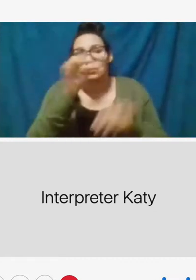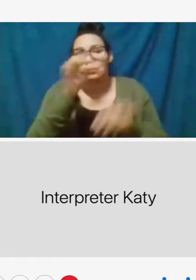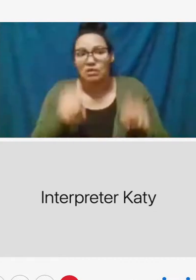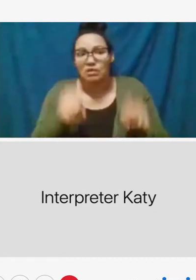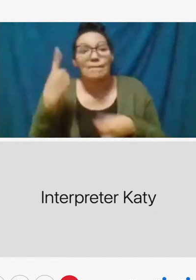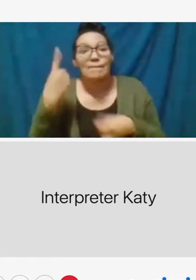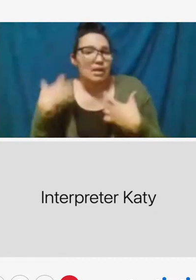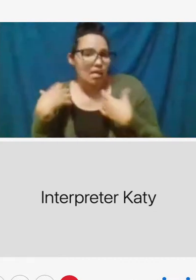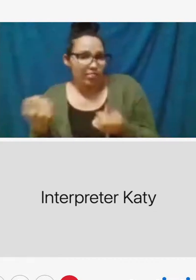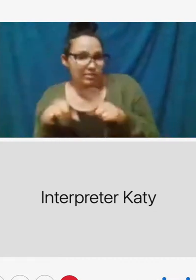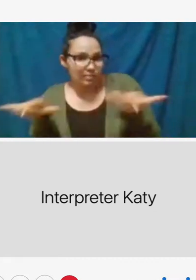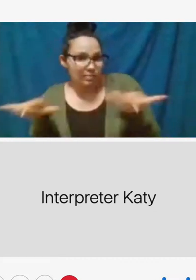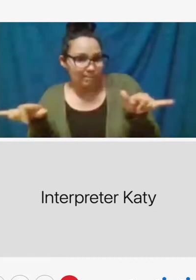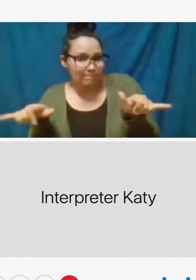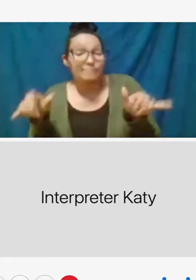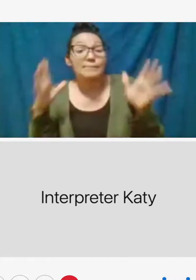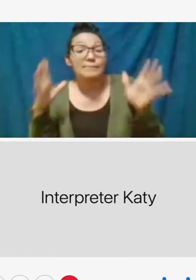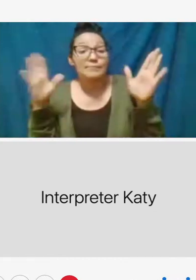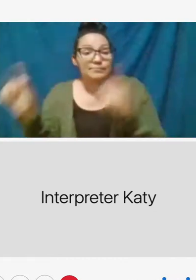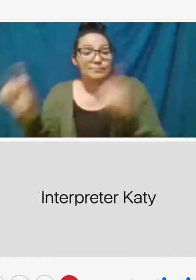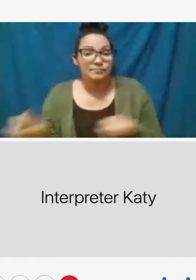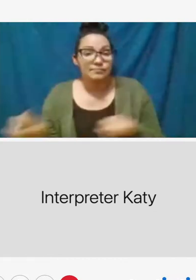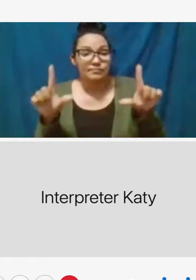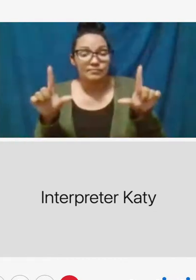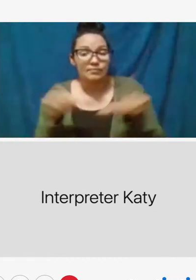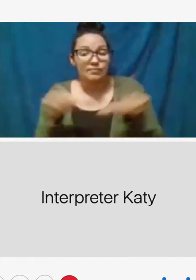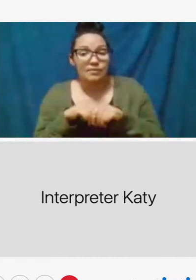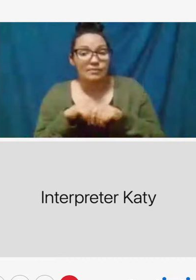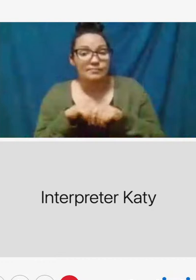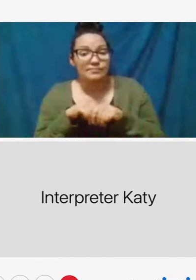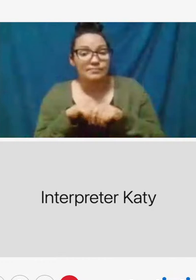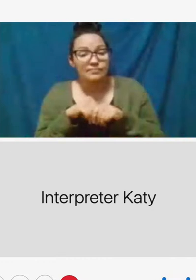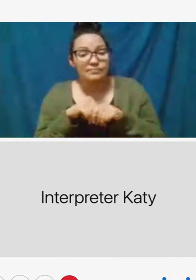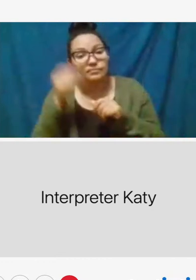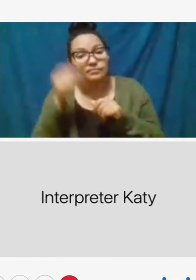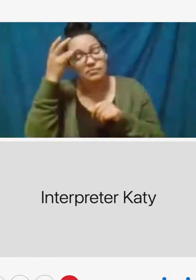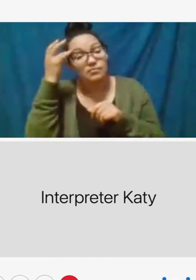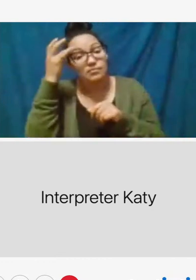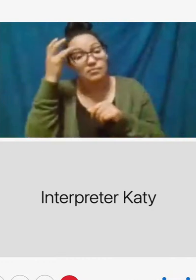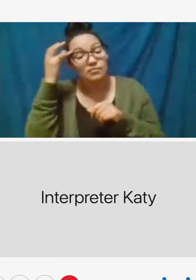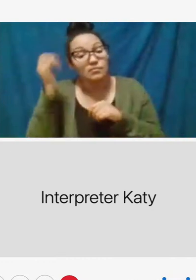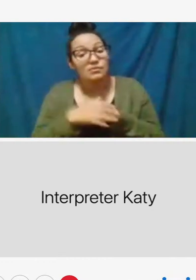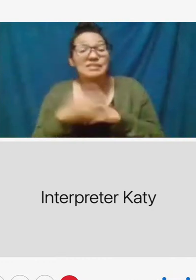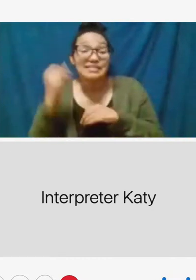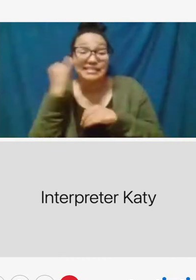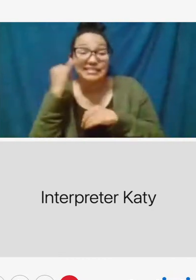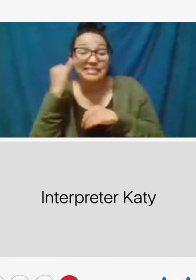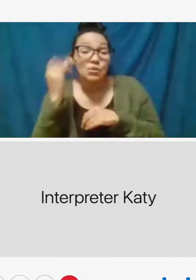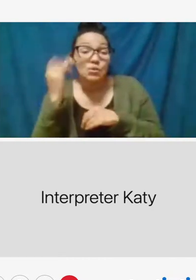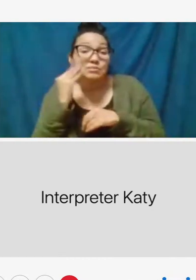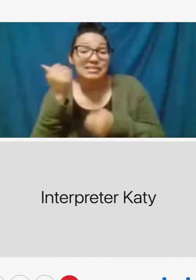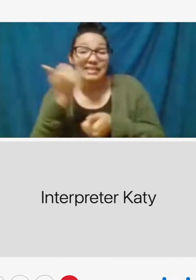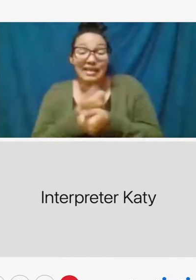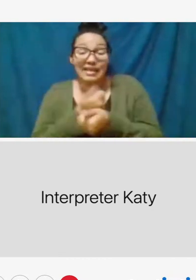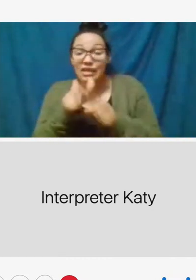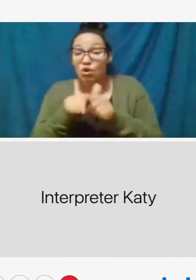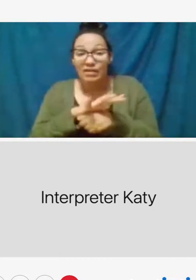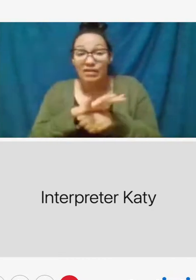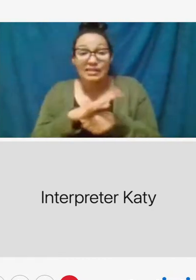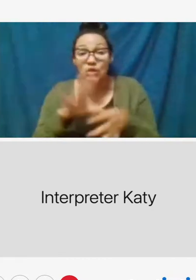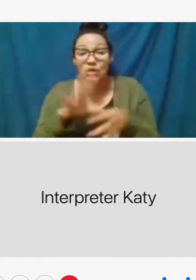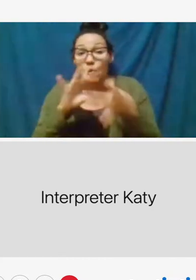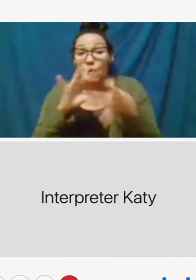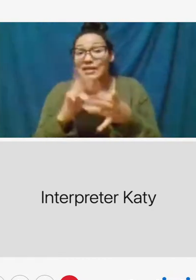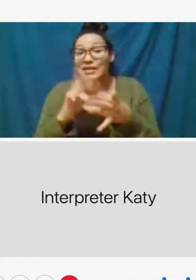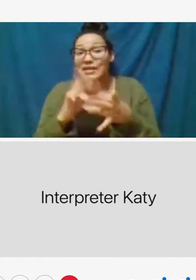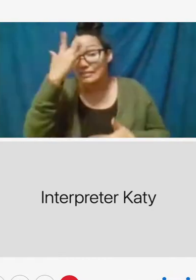slide please so essentially if you're experiencing any covid-19 related symptoms um you've been exposed to